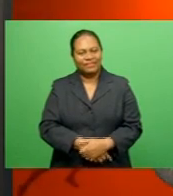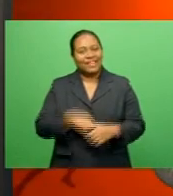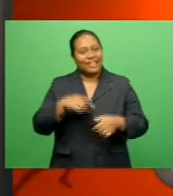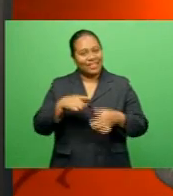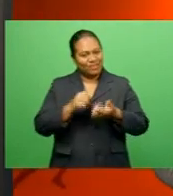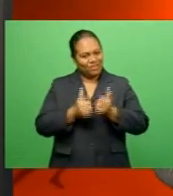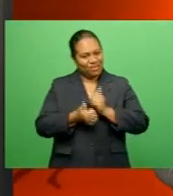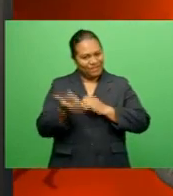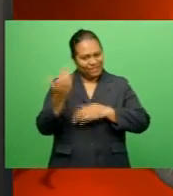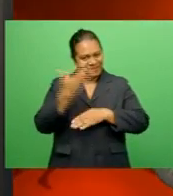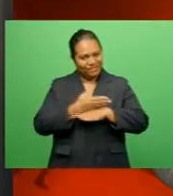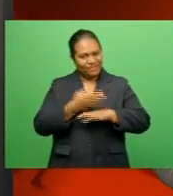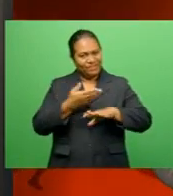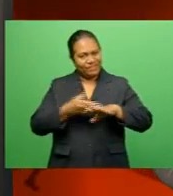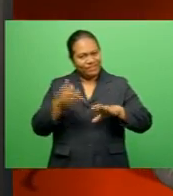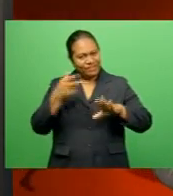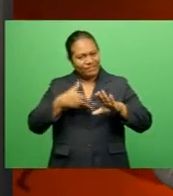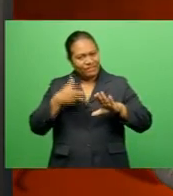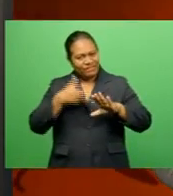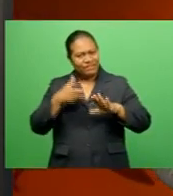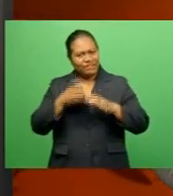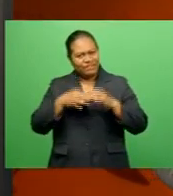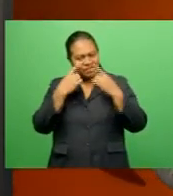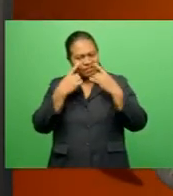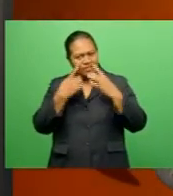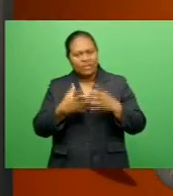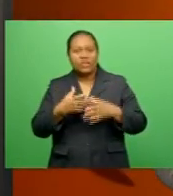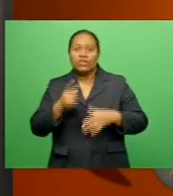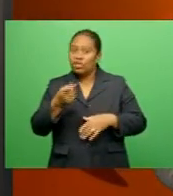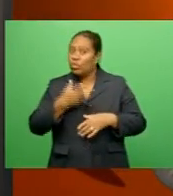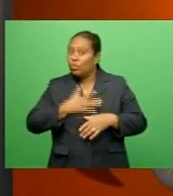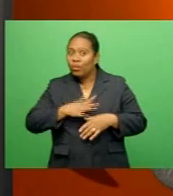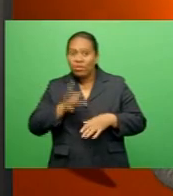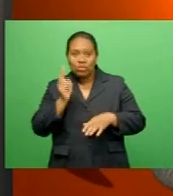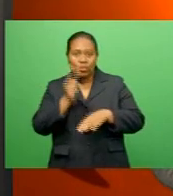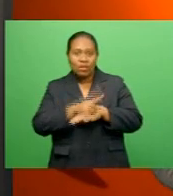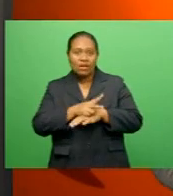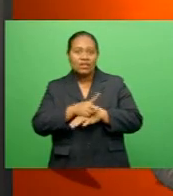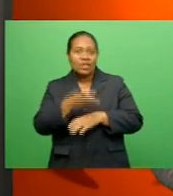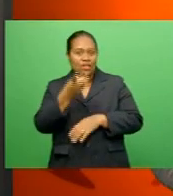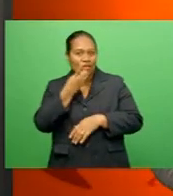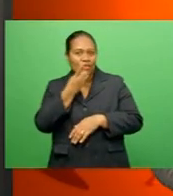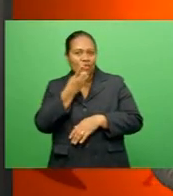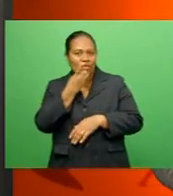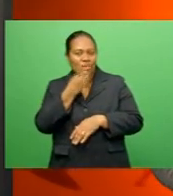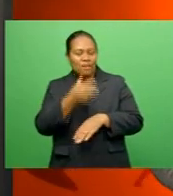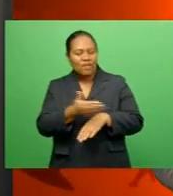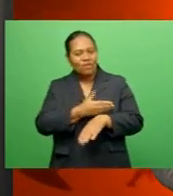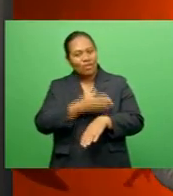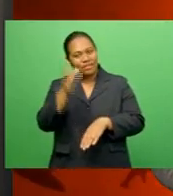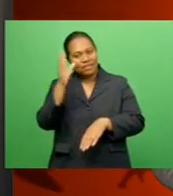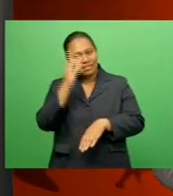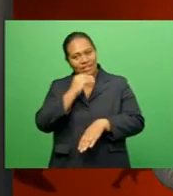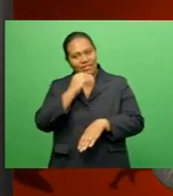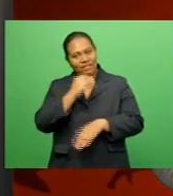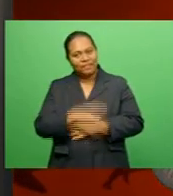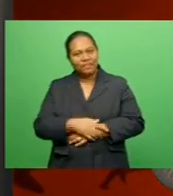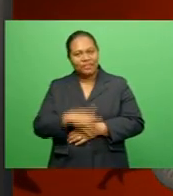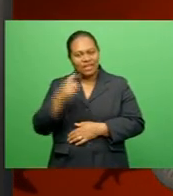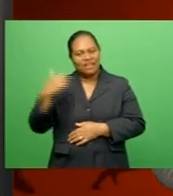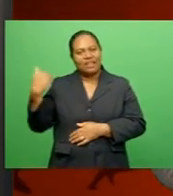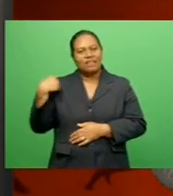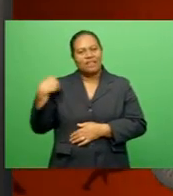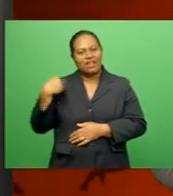That's it from Sports Tonight in New Media. The content you want to watch on your phone just before sleeping does affect